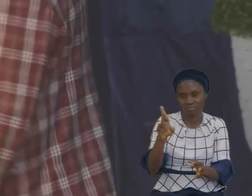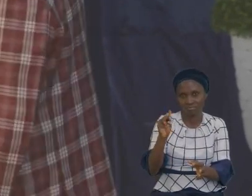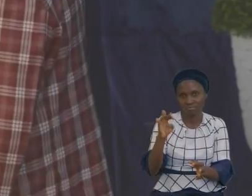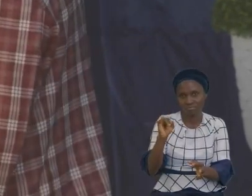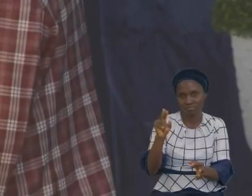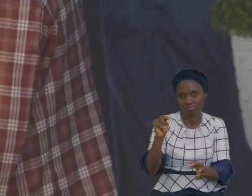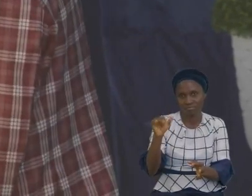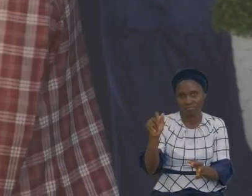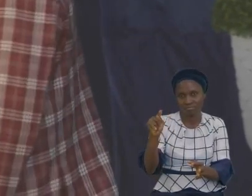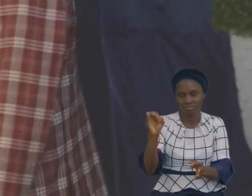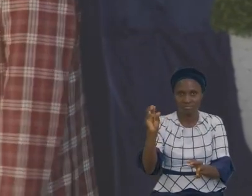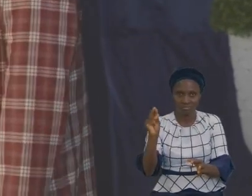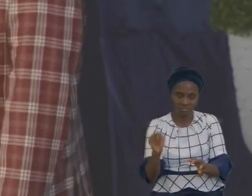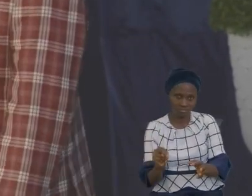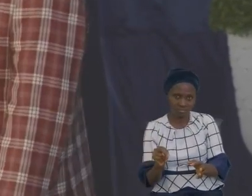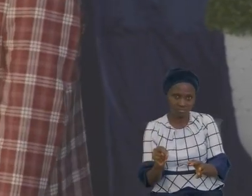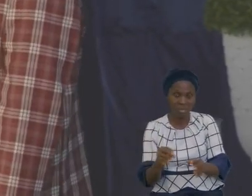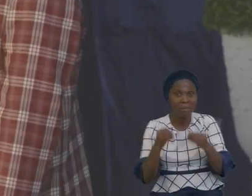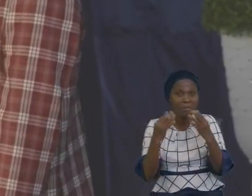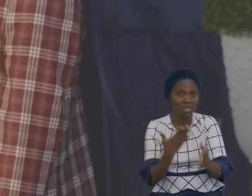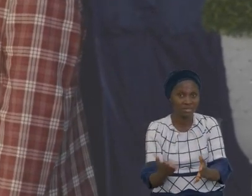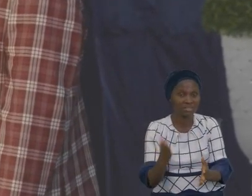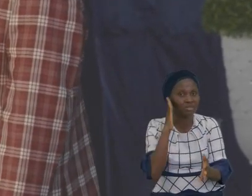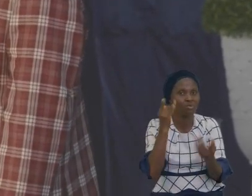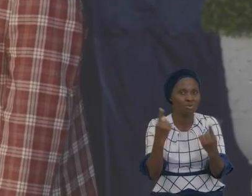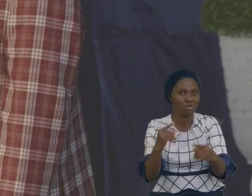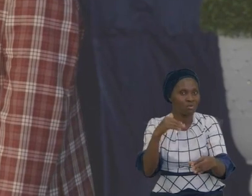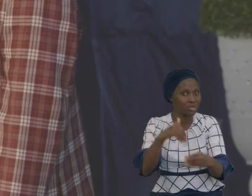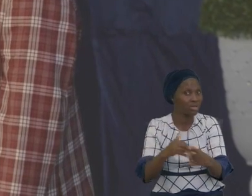to send me back where it was coming from.